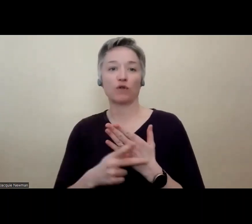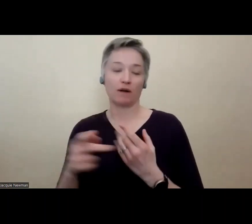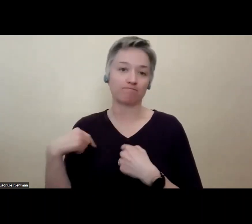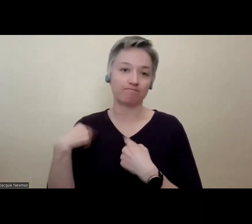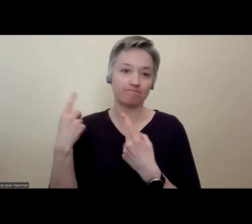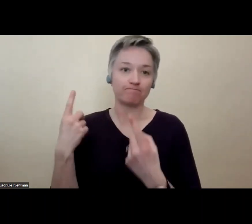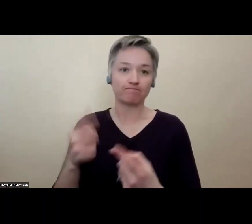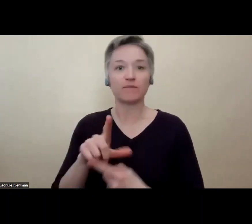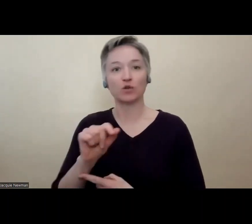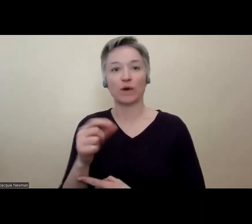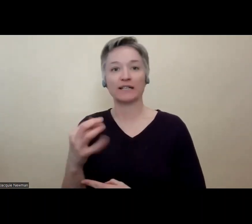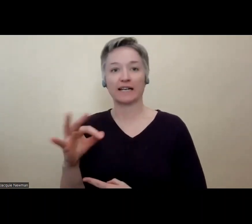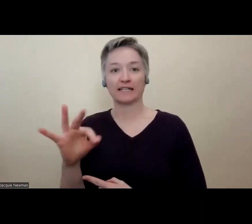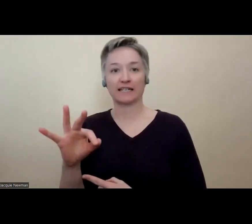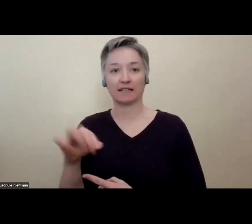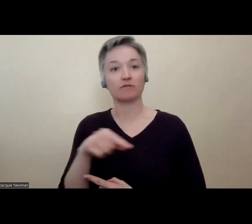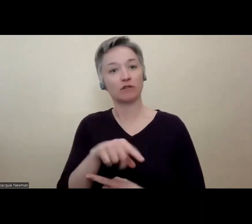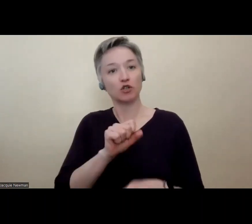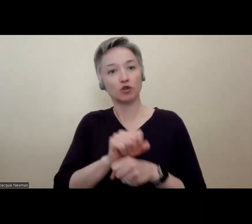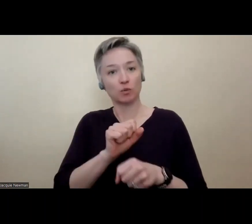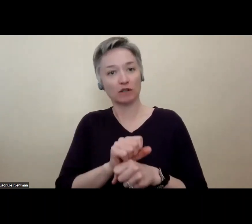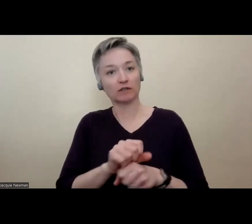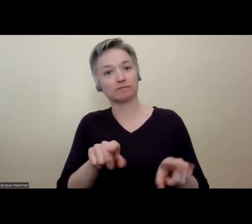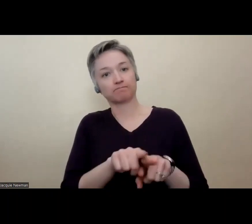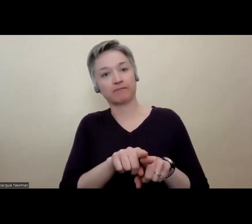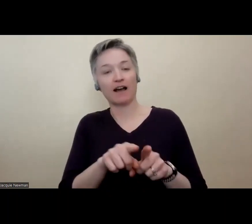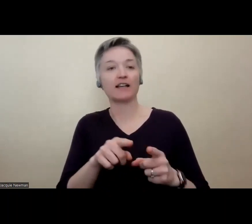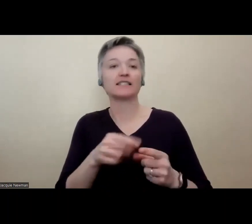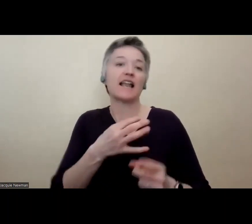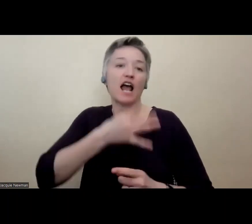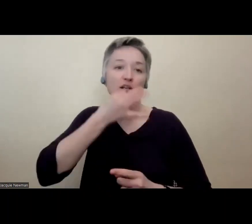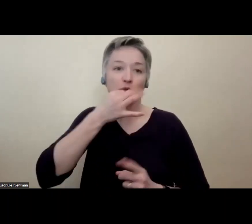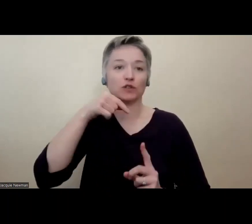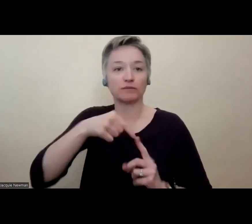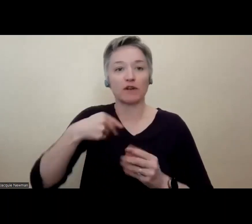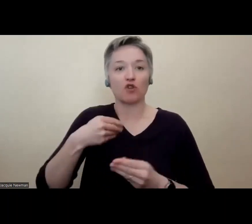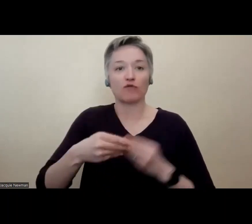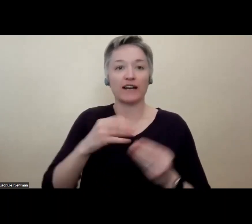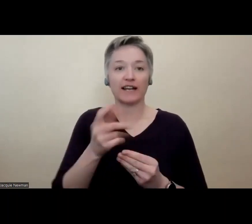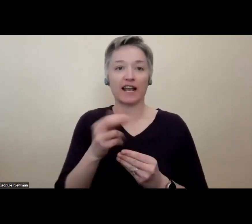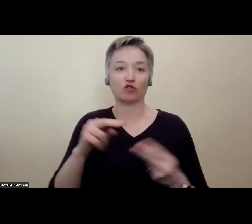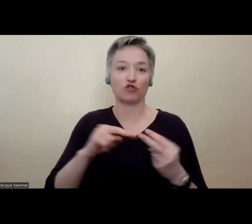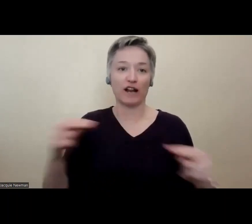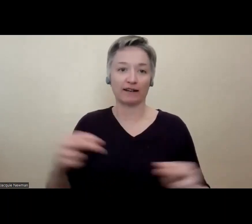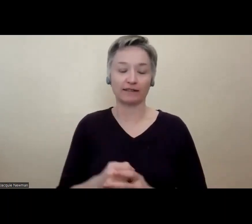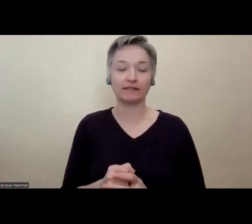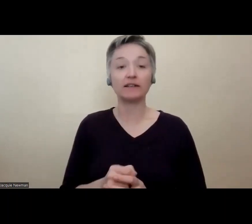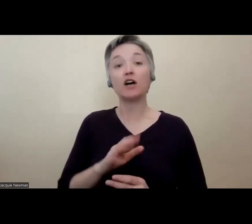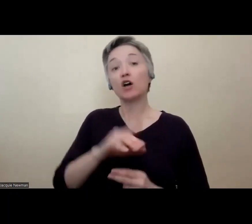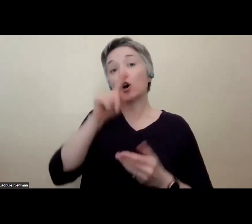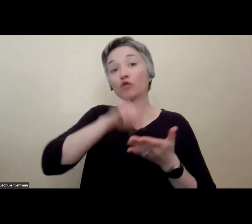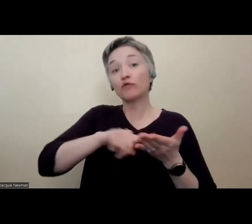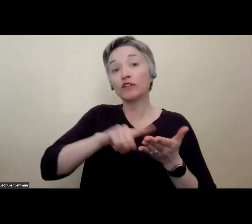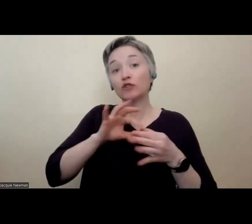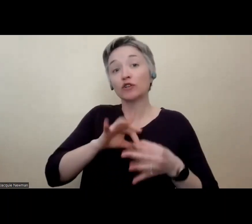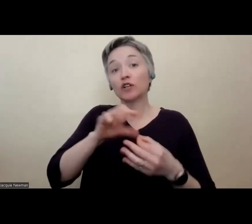where she works clinically as an expert in hereditary cancer genetics. Her research and quality improvement